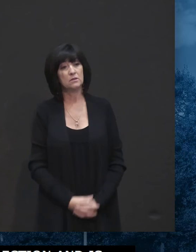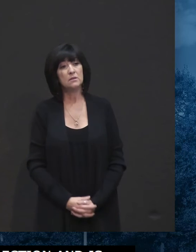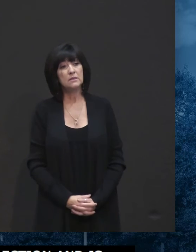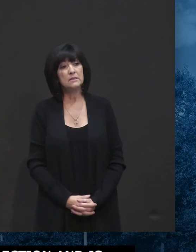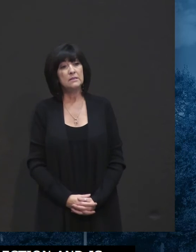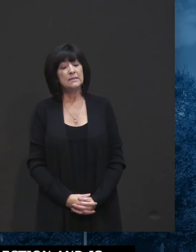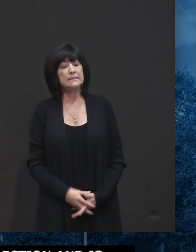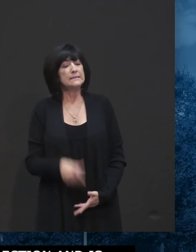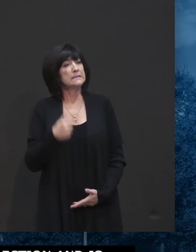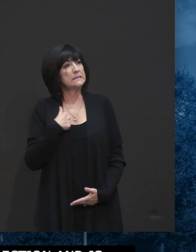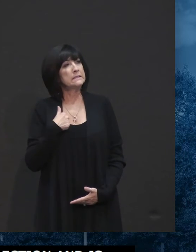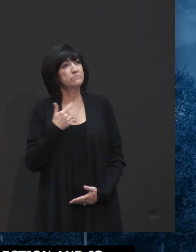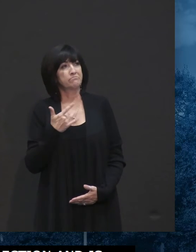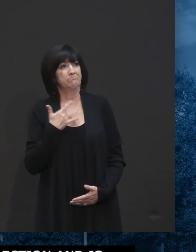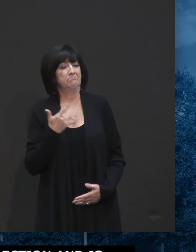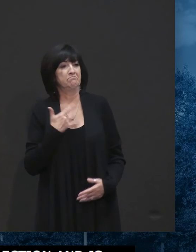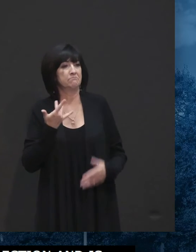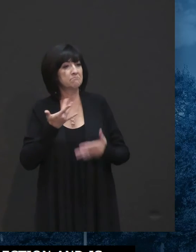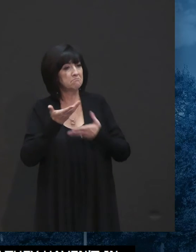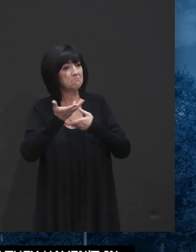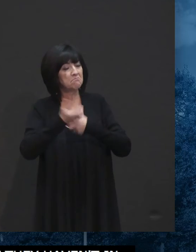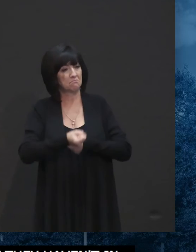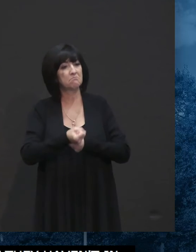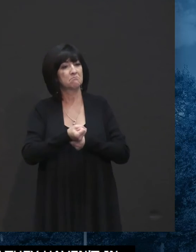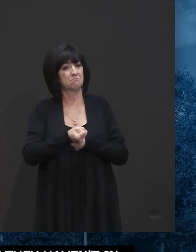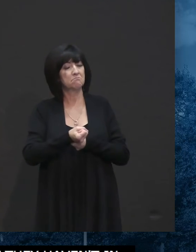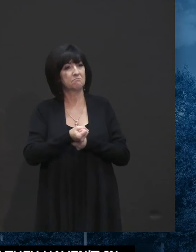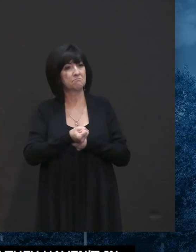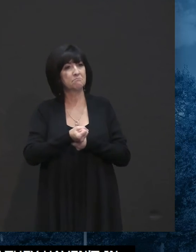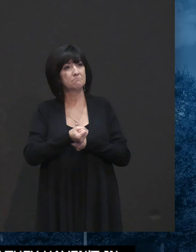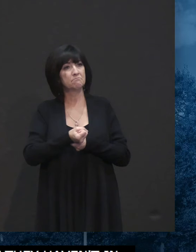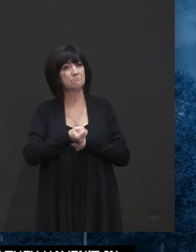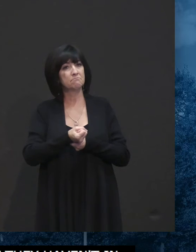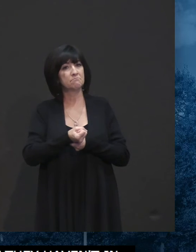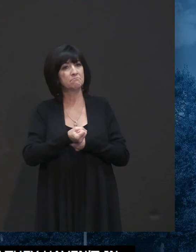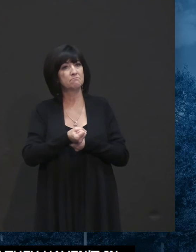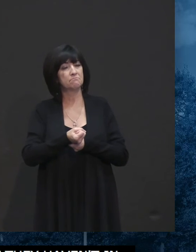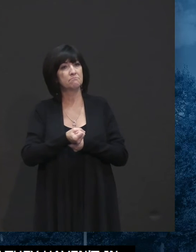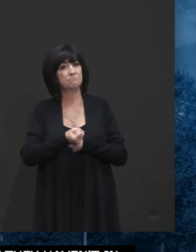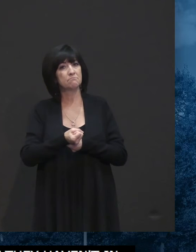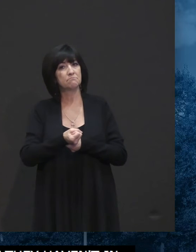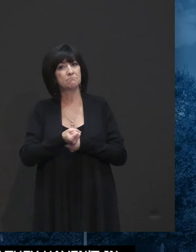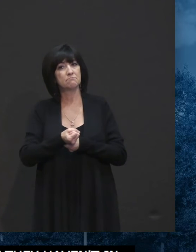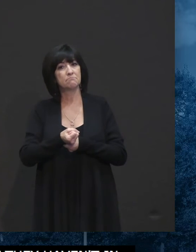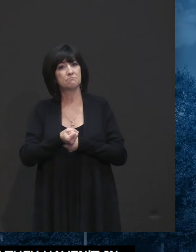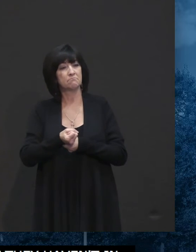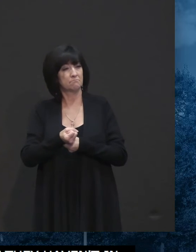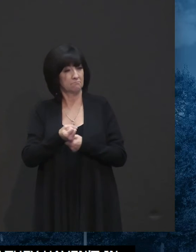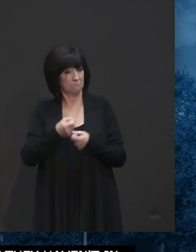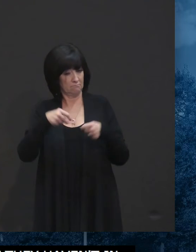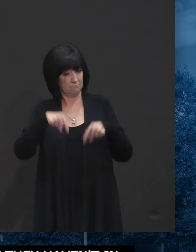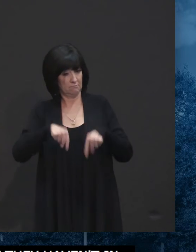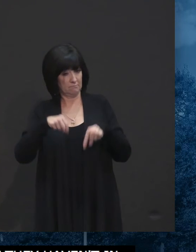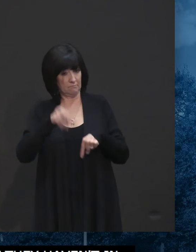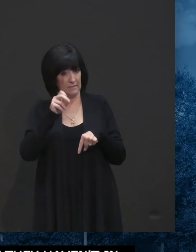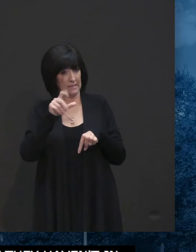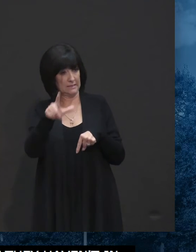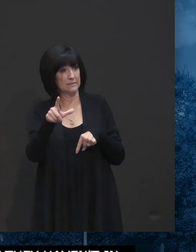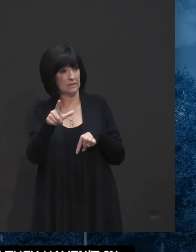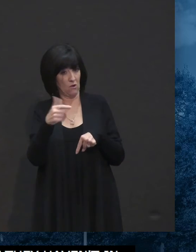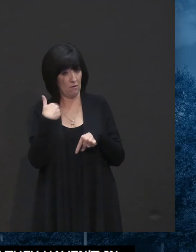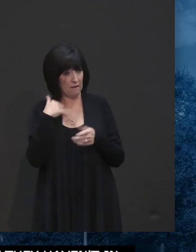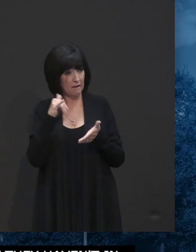very confident that it's not something that we would see here. Does that mean we're